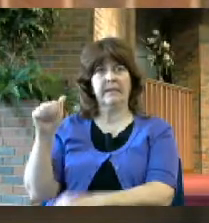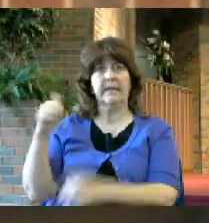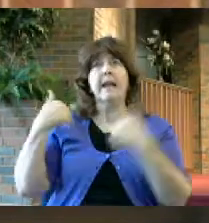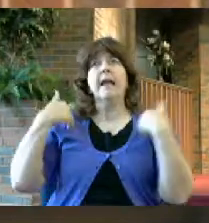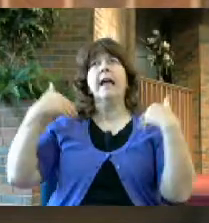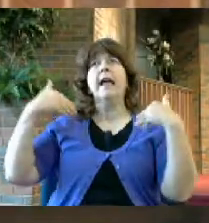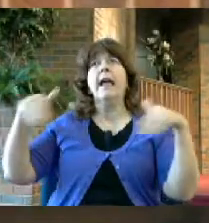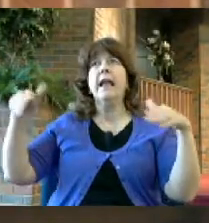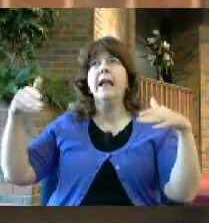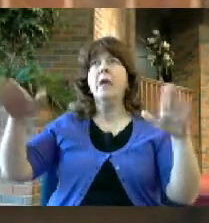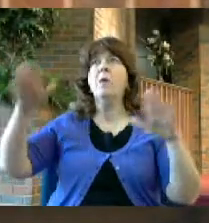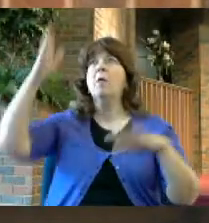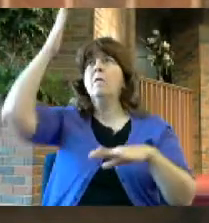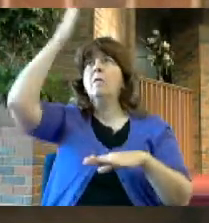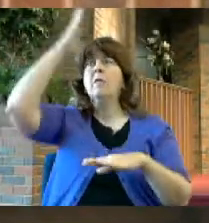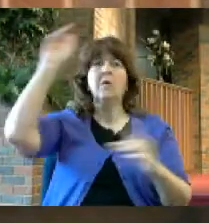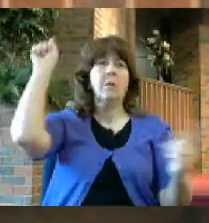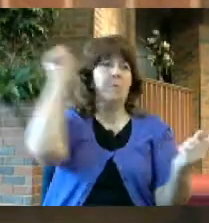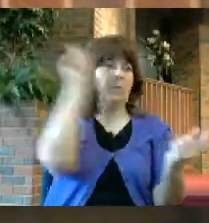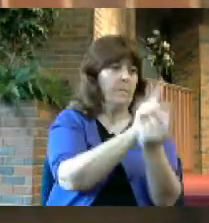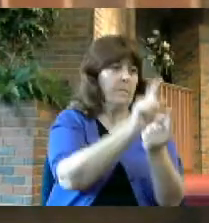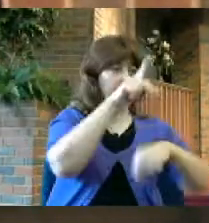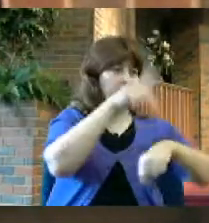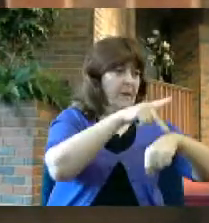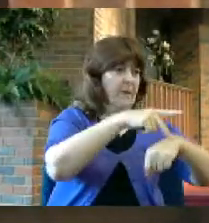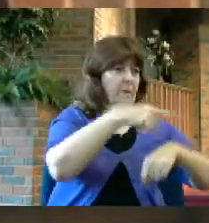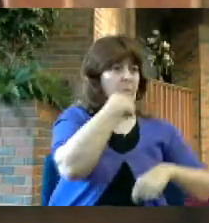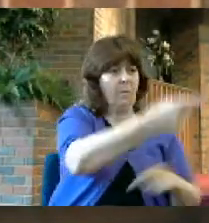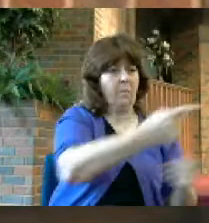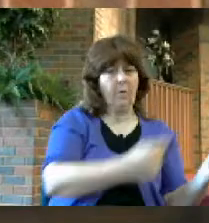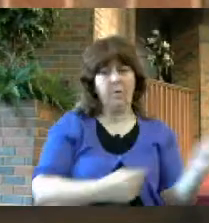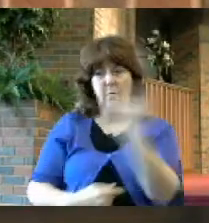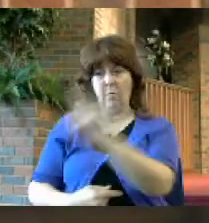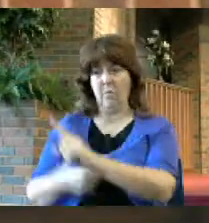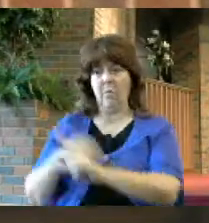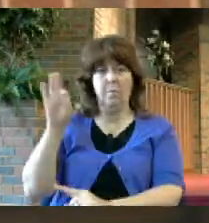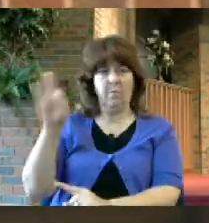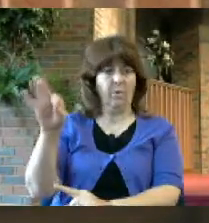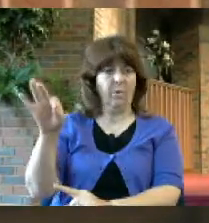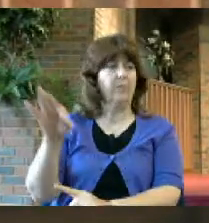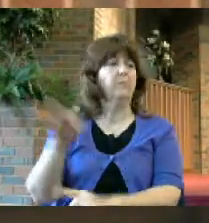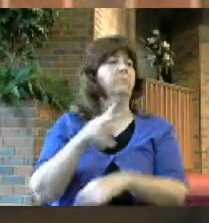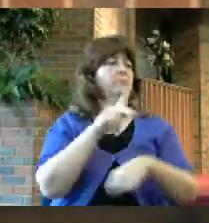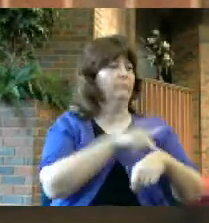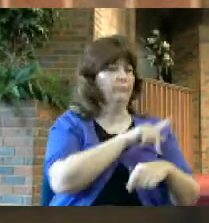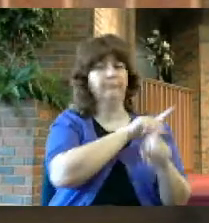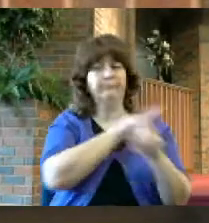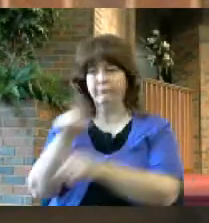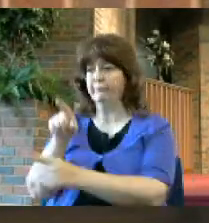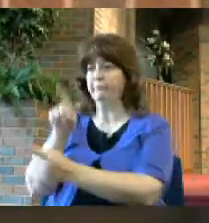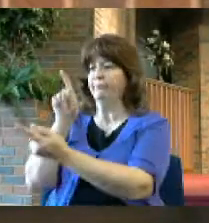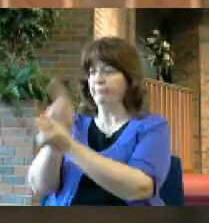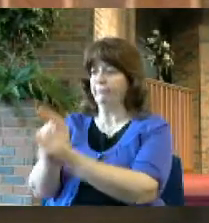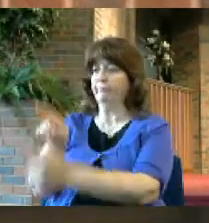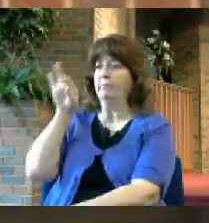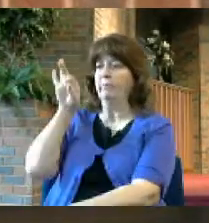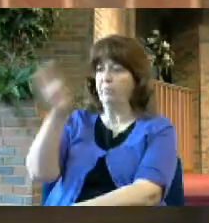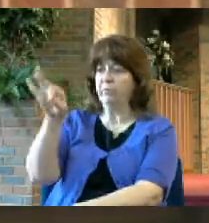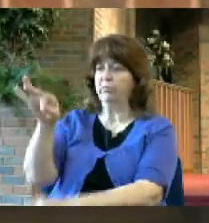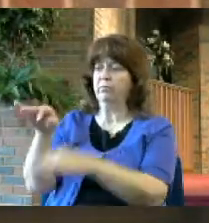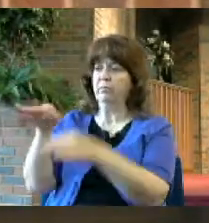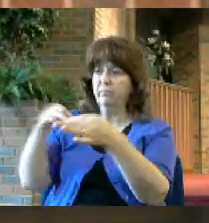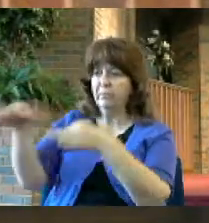to Cornelius, told him what he needed to know in order to be saved. In the conversation that Peter has with